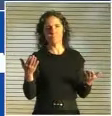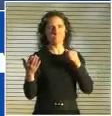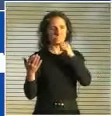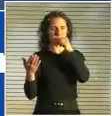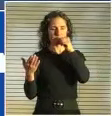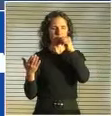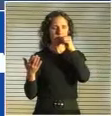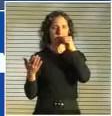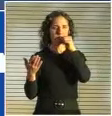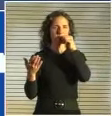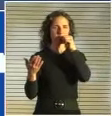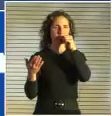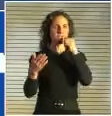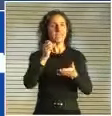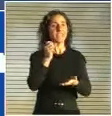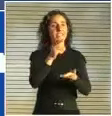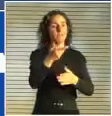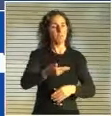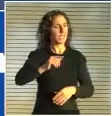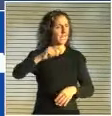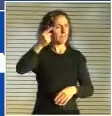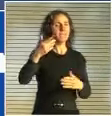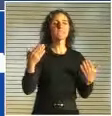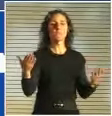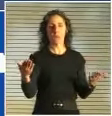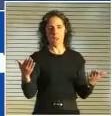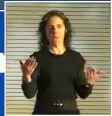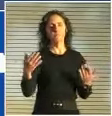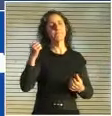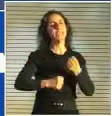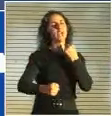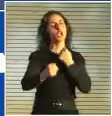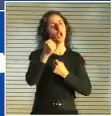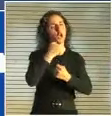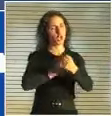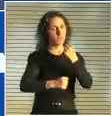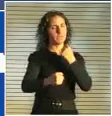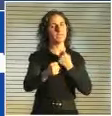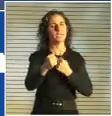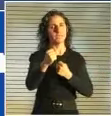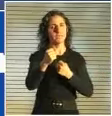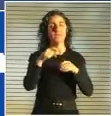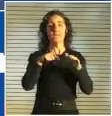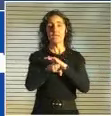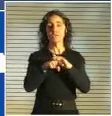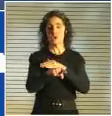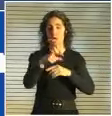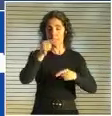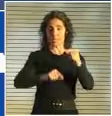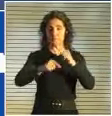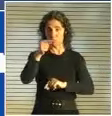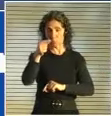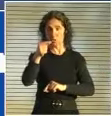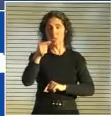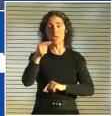the economic challenge, right? How do you manage a CapEx budget and a limited timeline and the reliability of global vendors